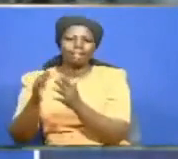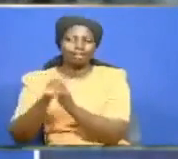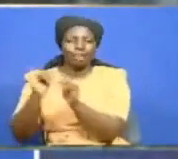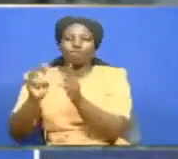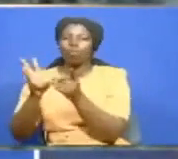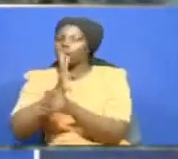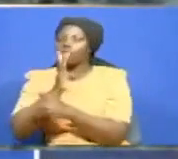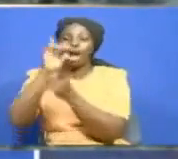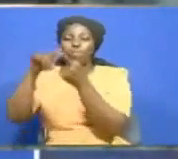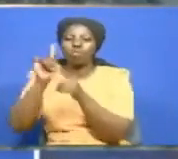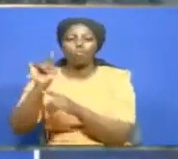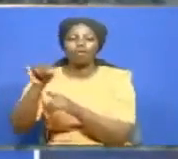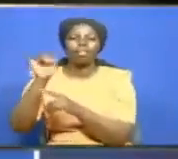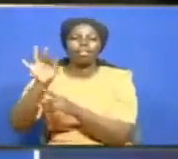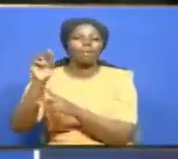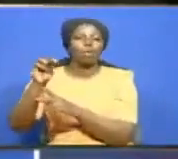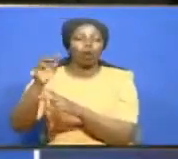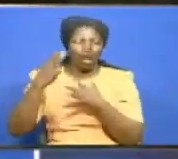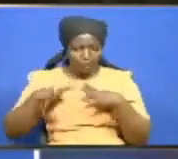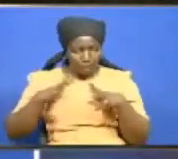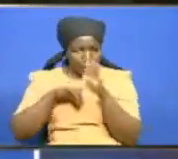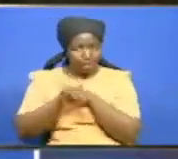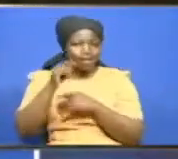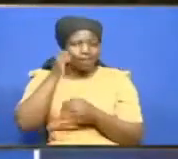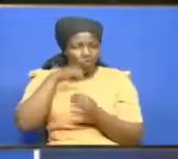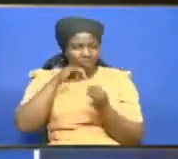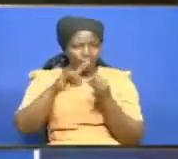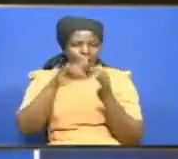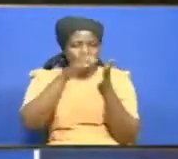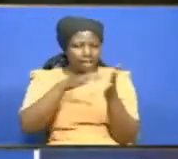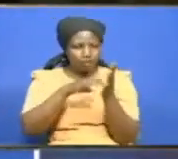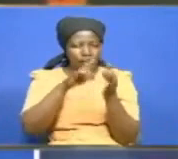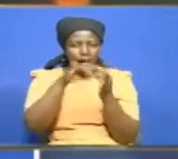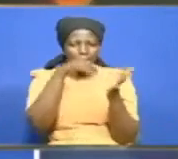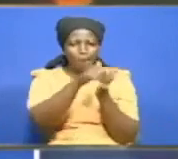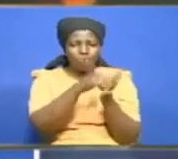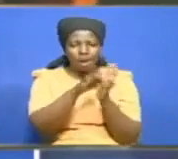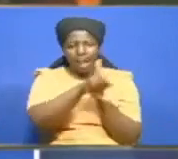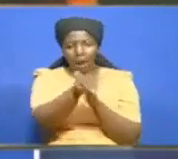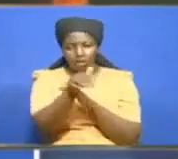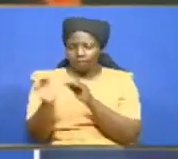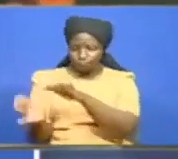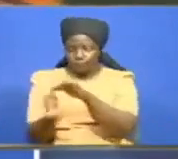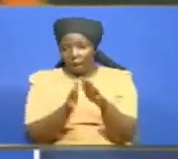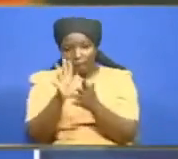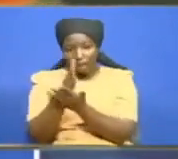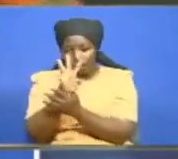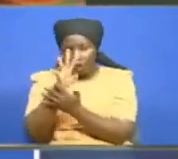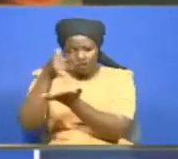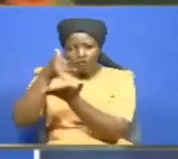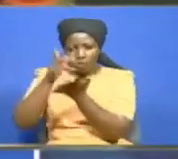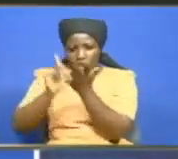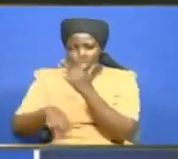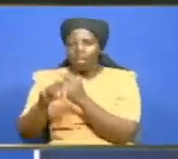to up to 1.3 million residents of Kitui, Machakos and Makueni counties, while phase 4 entails